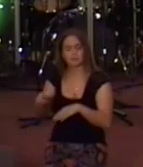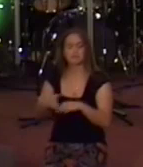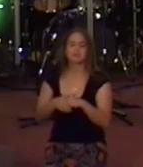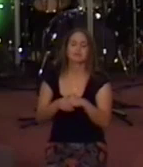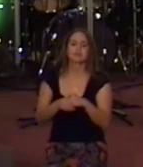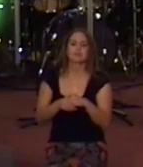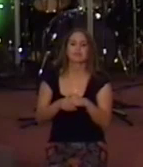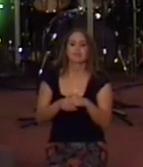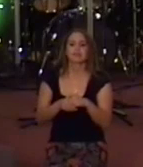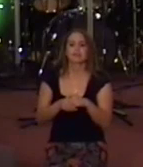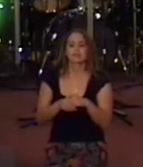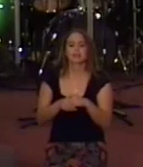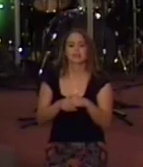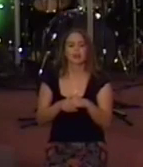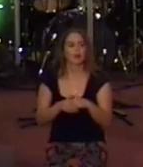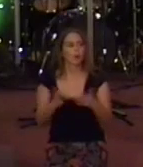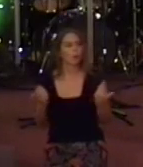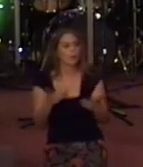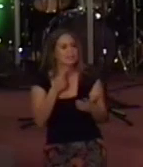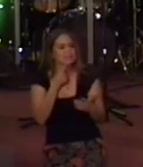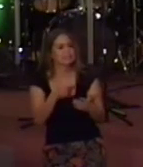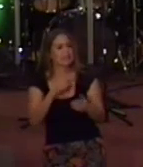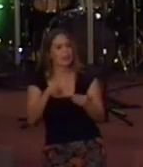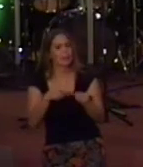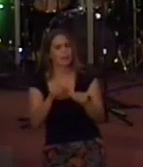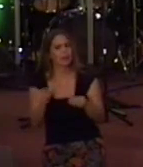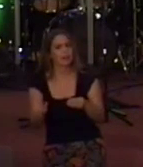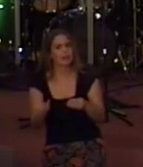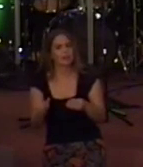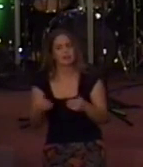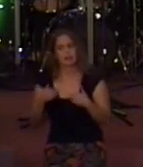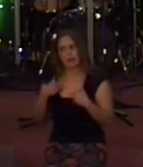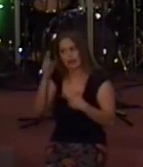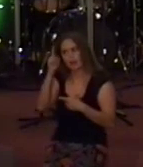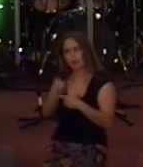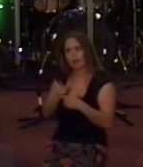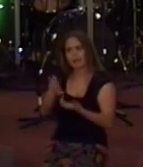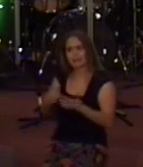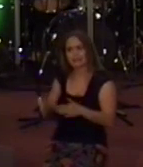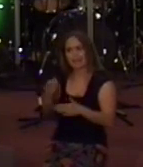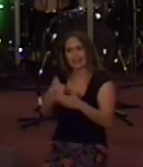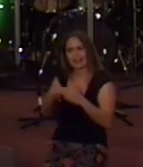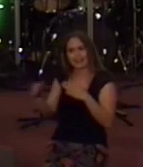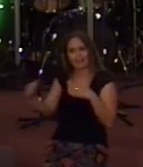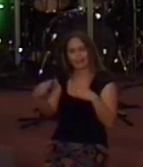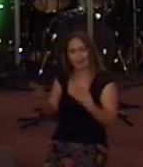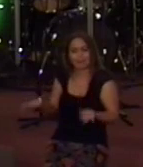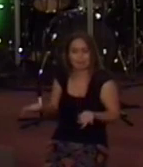yeah. What'd he say about it? He had a brother who died in the Civil War.